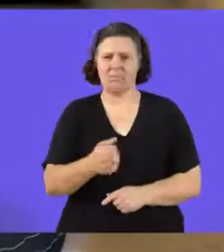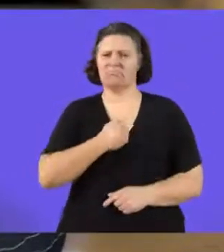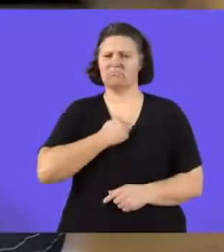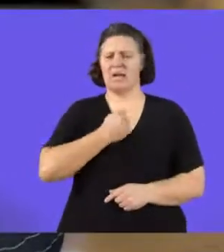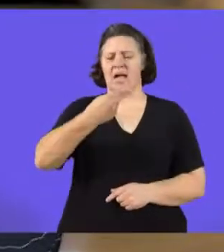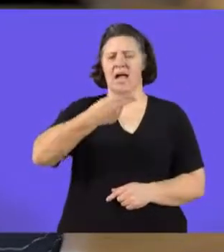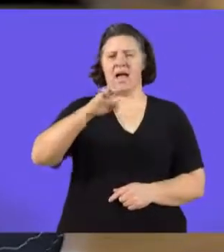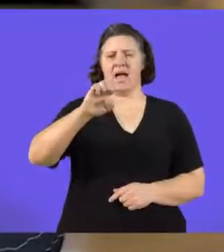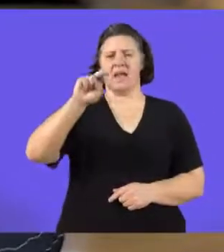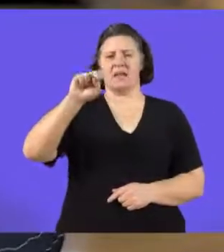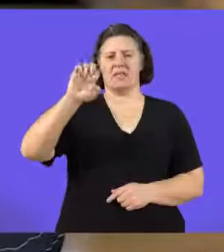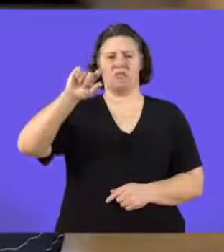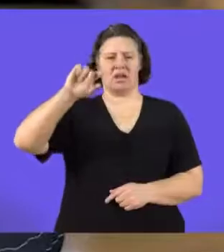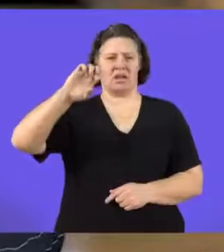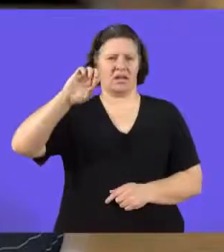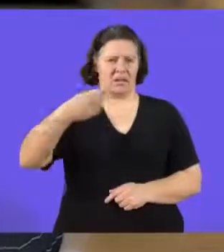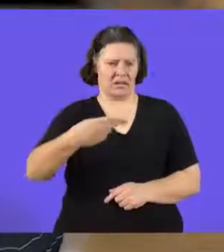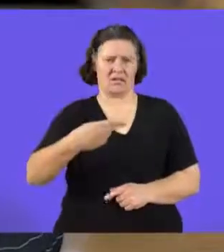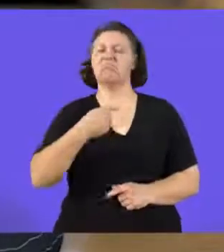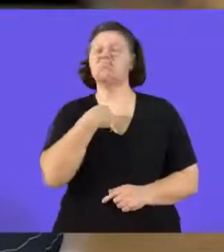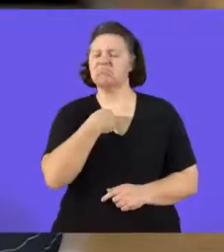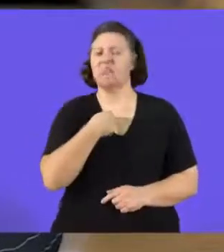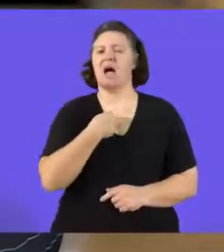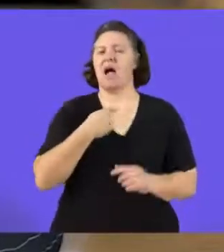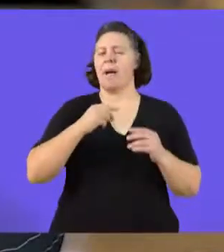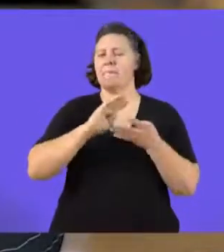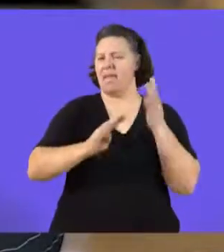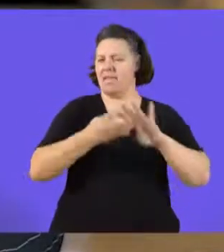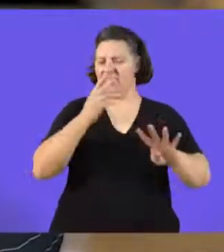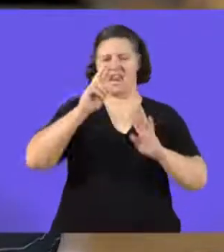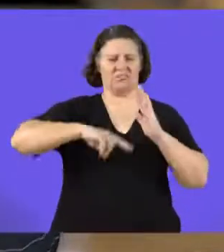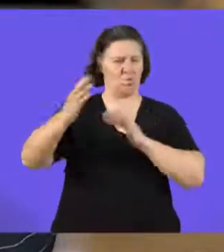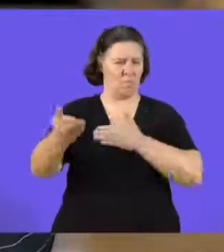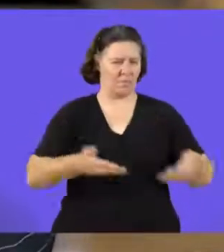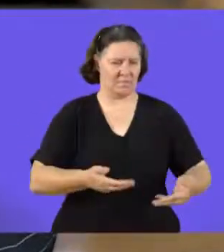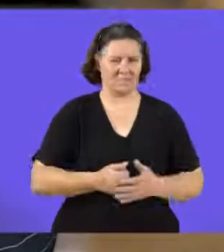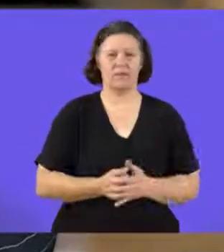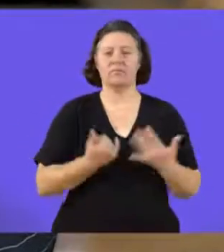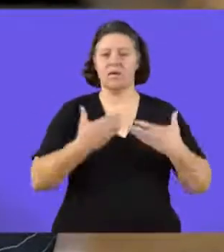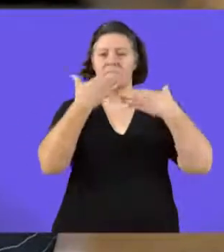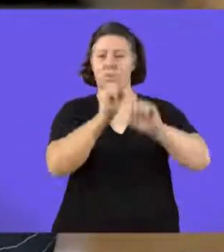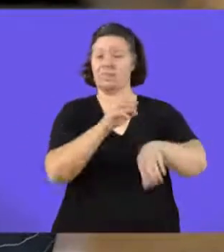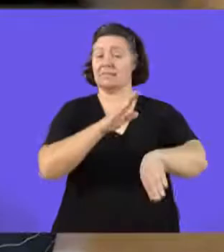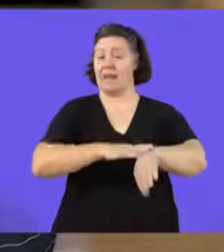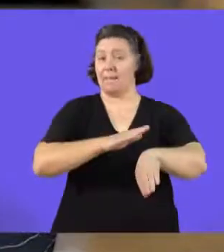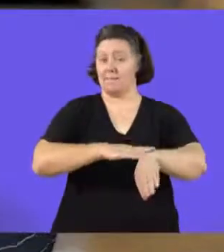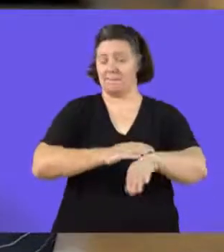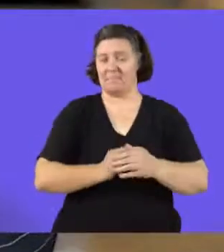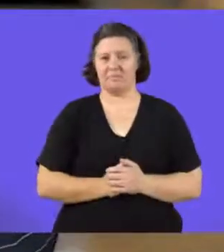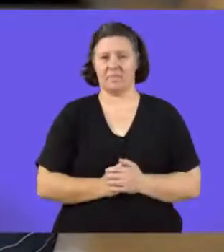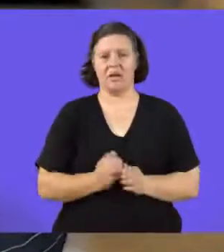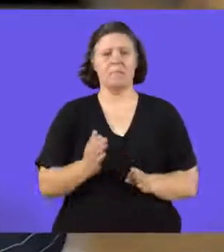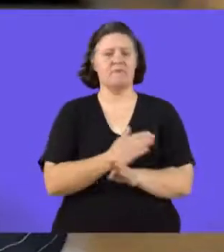those out there. My name is Heinrich Neetling. Welcome to Mathematical Literacy. In today's lesson, we will focus on the topic of